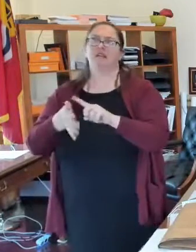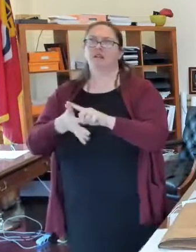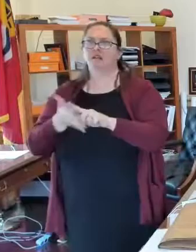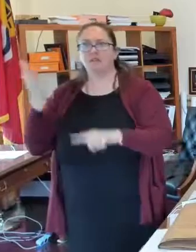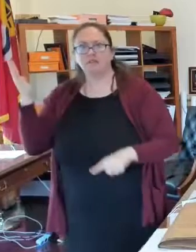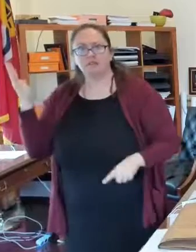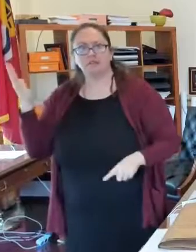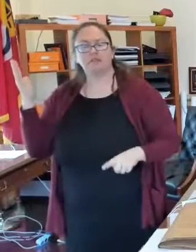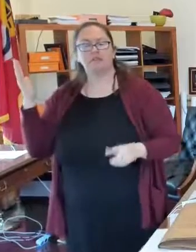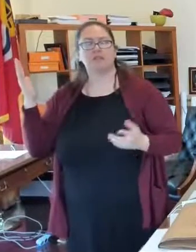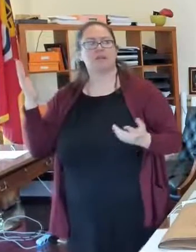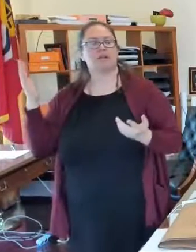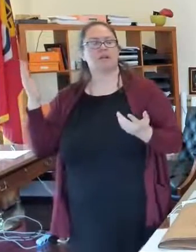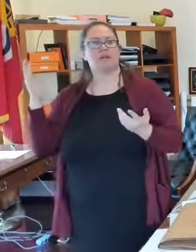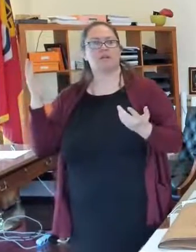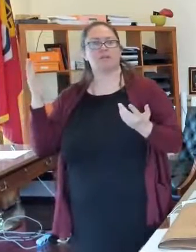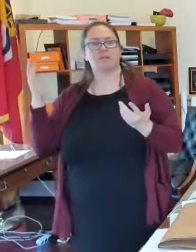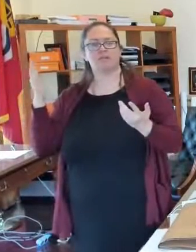additional